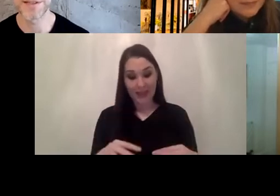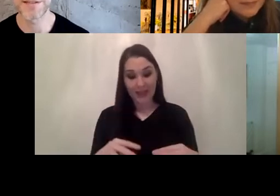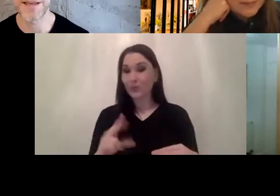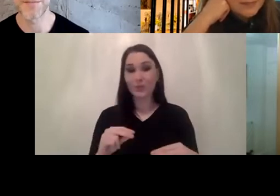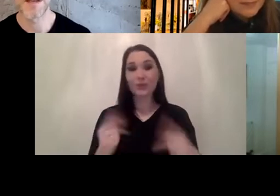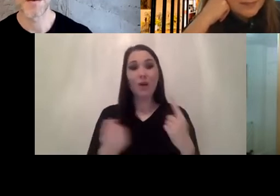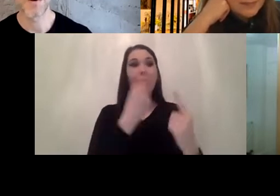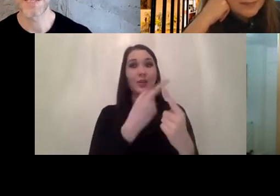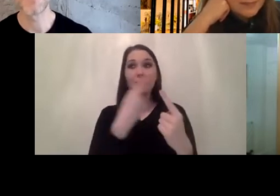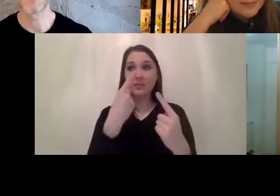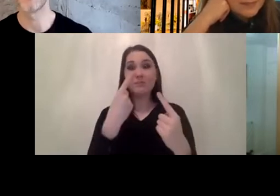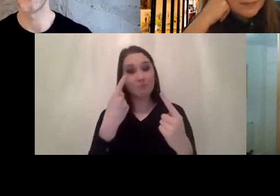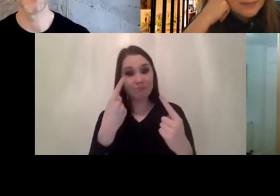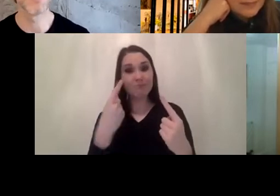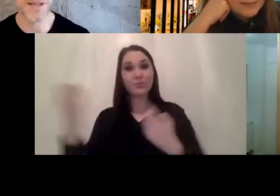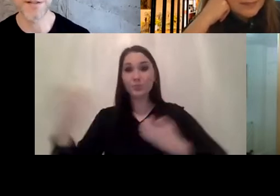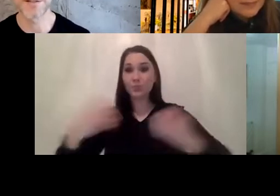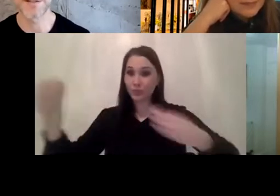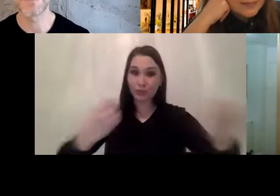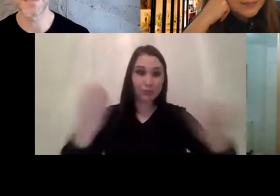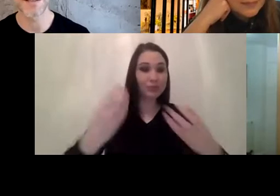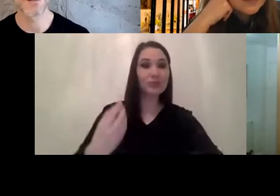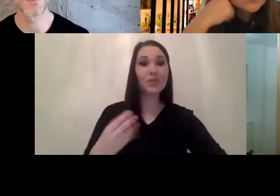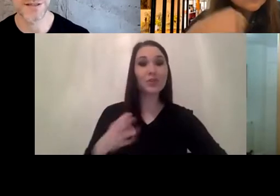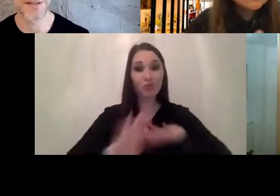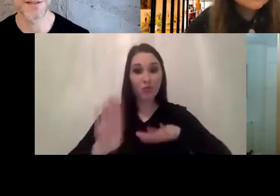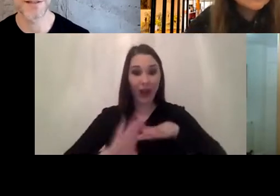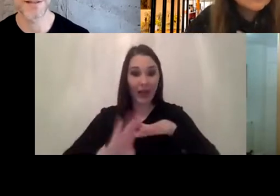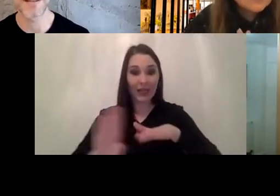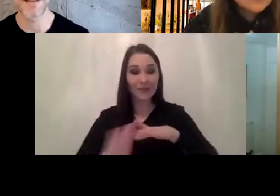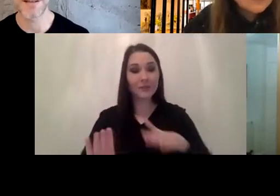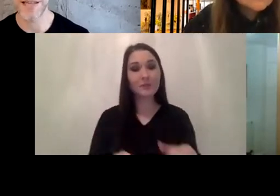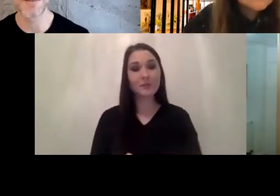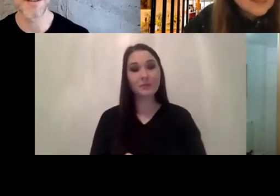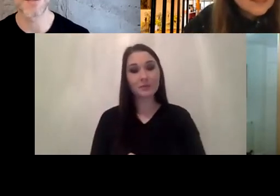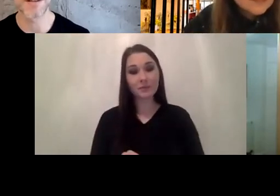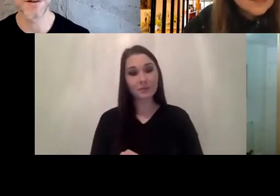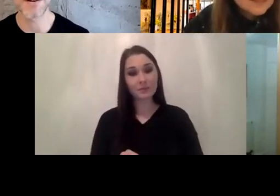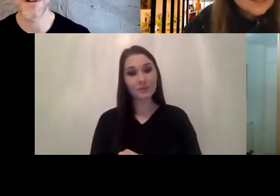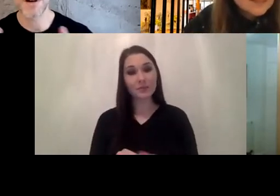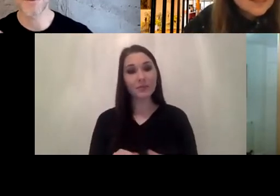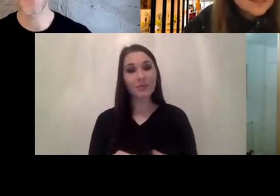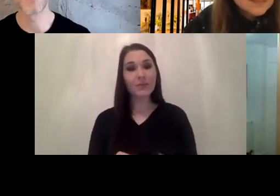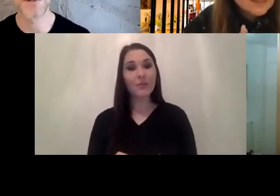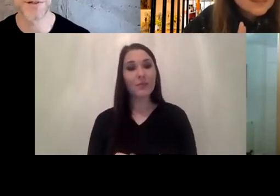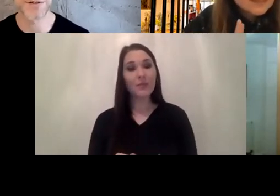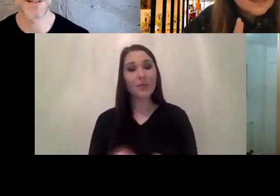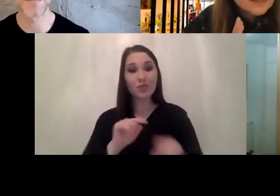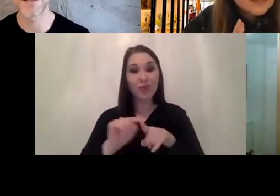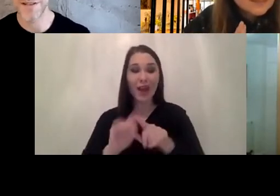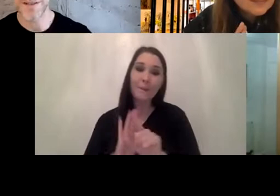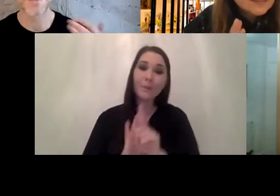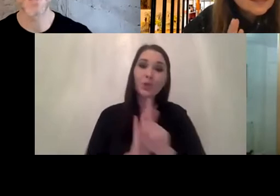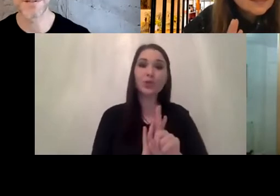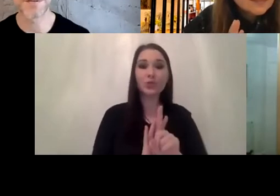in place that where even when people have good intentions and are meaning to do the right things and even in their hearts are trying to push in the right direction,